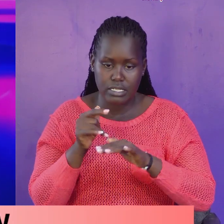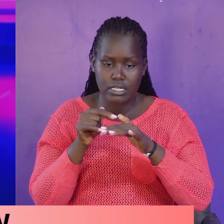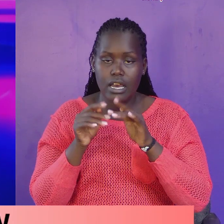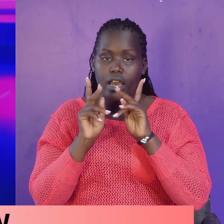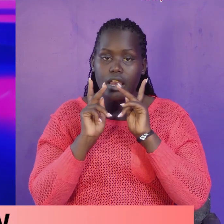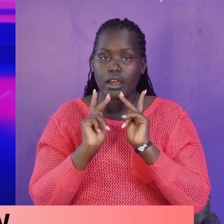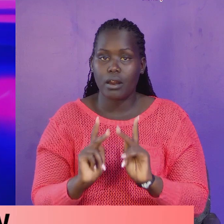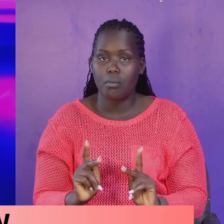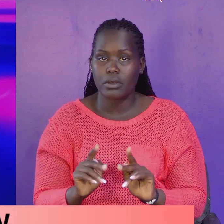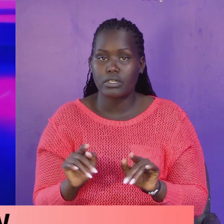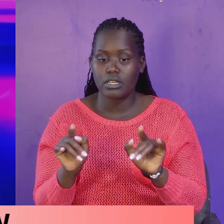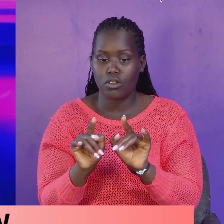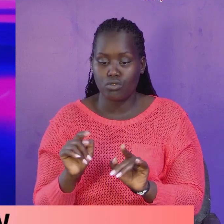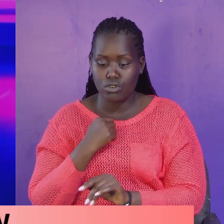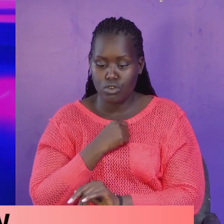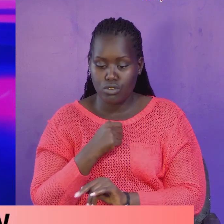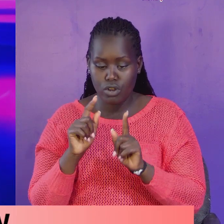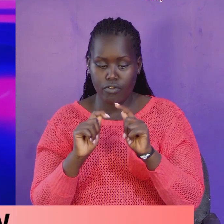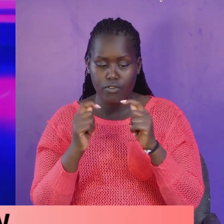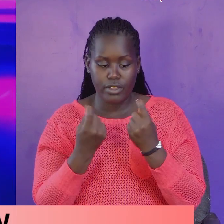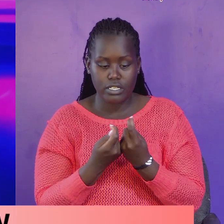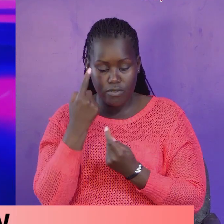for that loss.